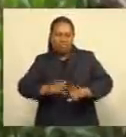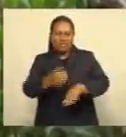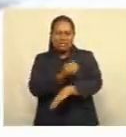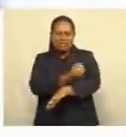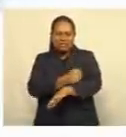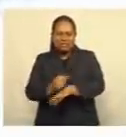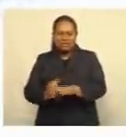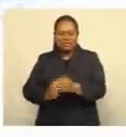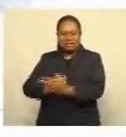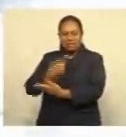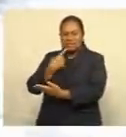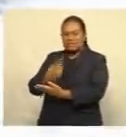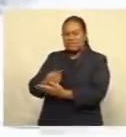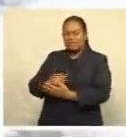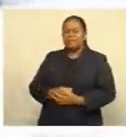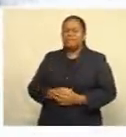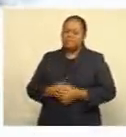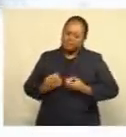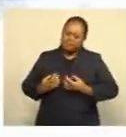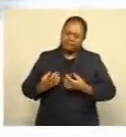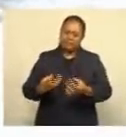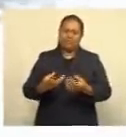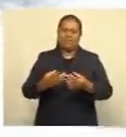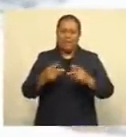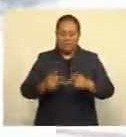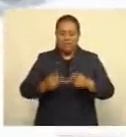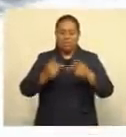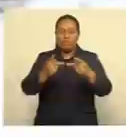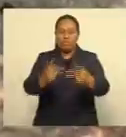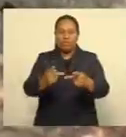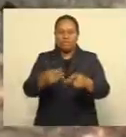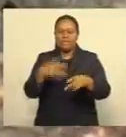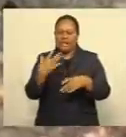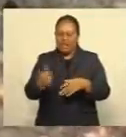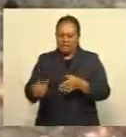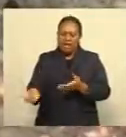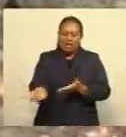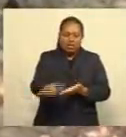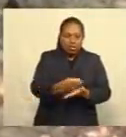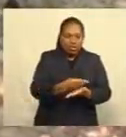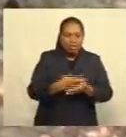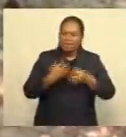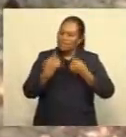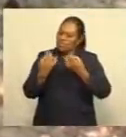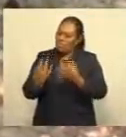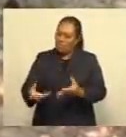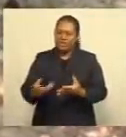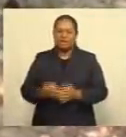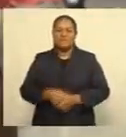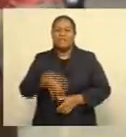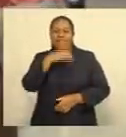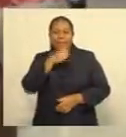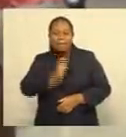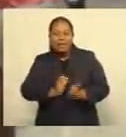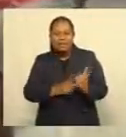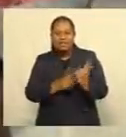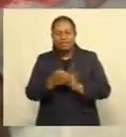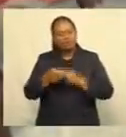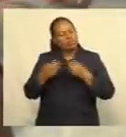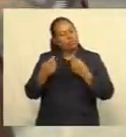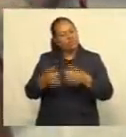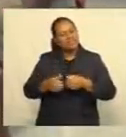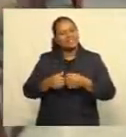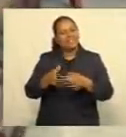Sitiveni Tavanga says they've prepared a proposal and have the relevant documents ready. Tavanga says the men in the village are ready to begin